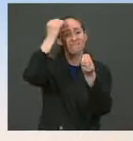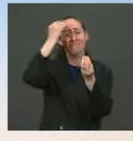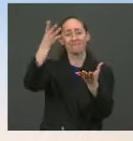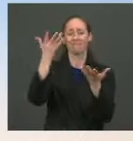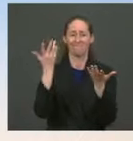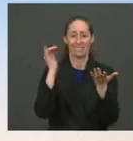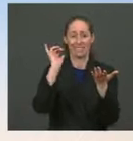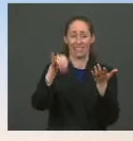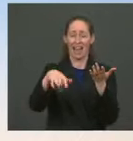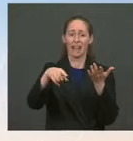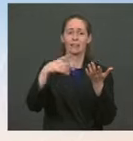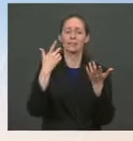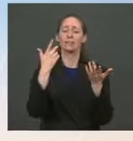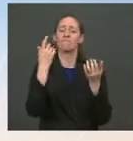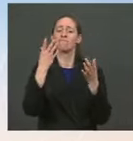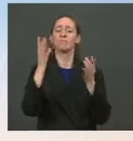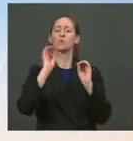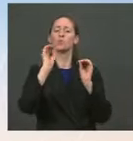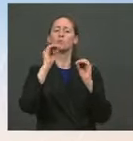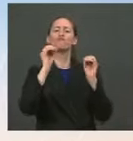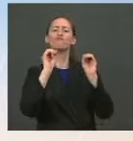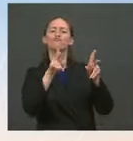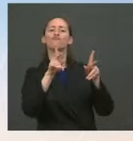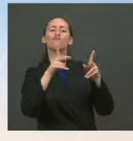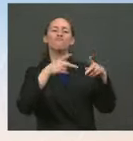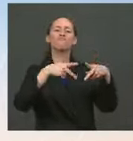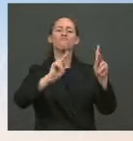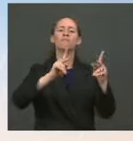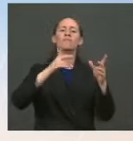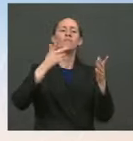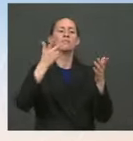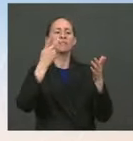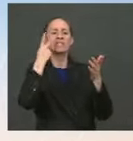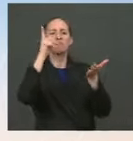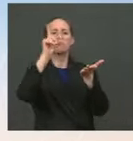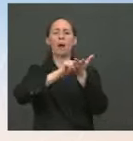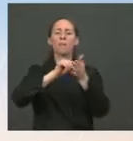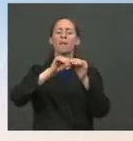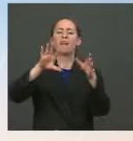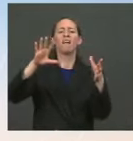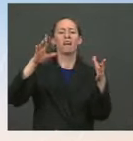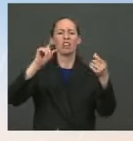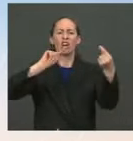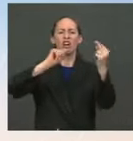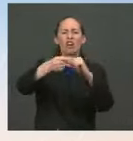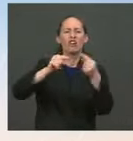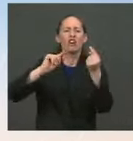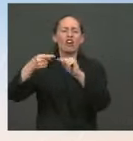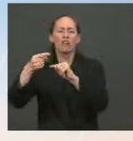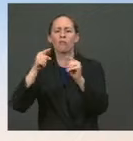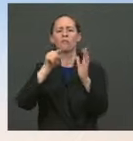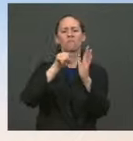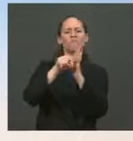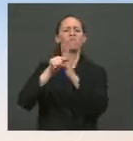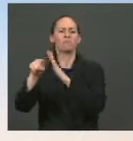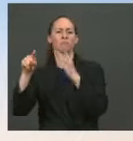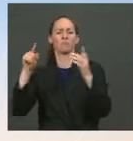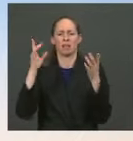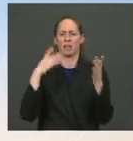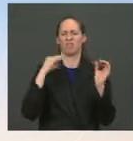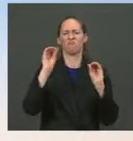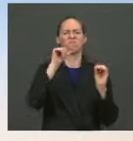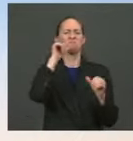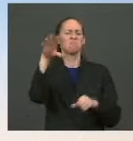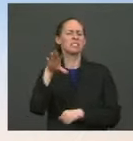no place for any violence of any sort in this political system. And, I don't want to go any further than that.